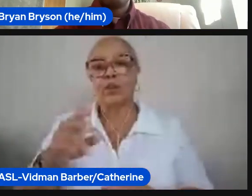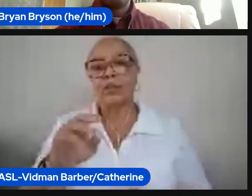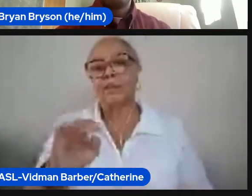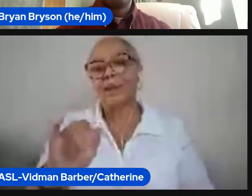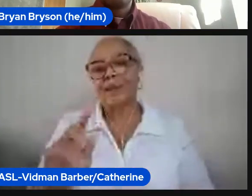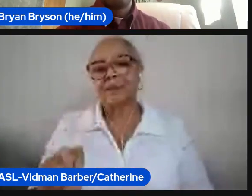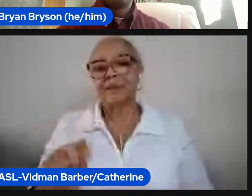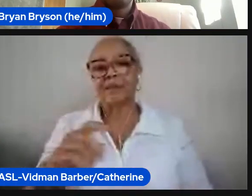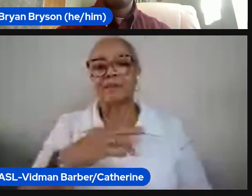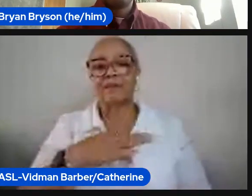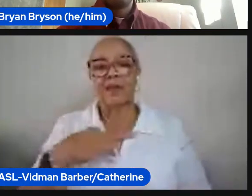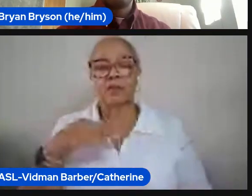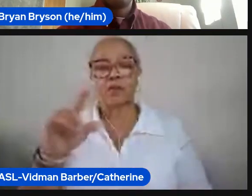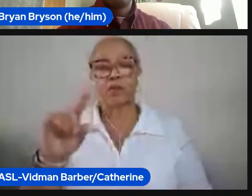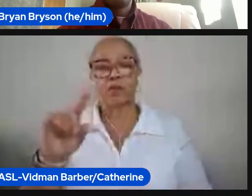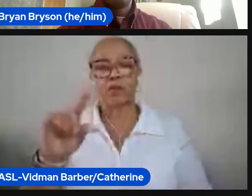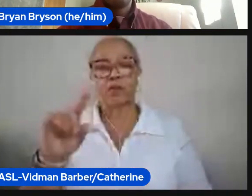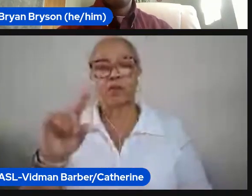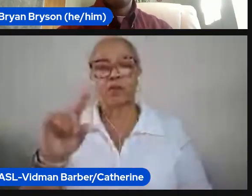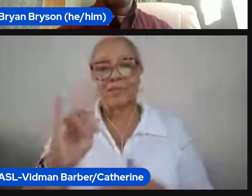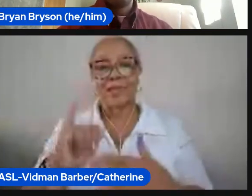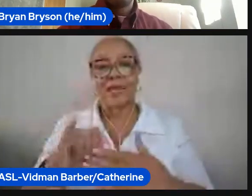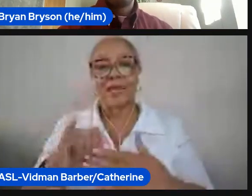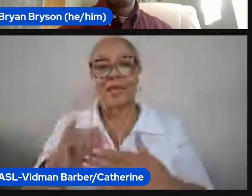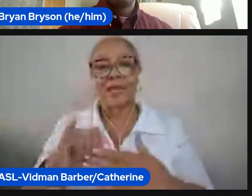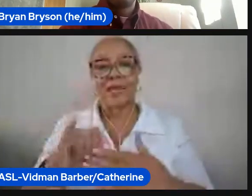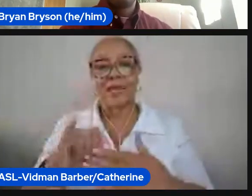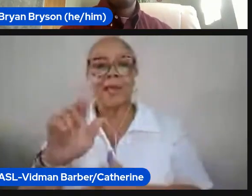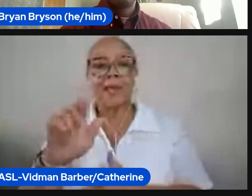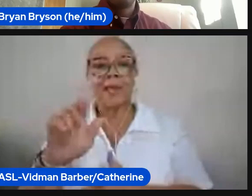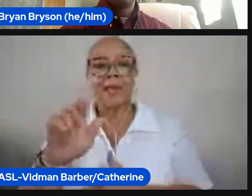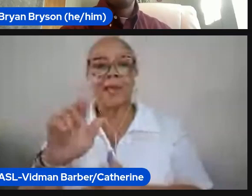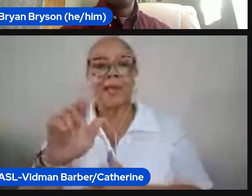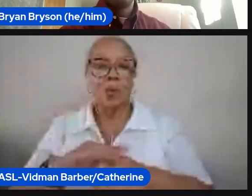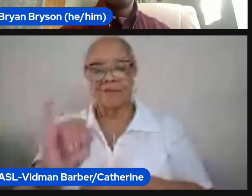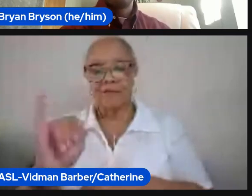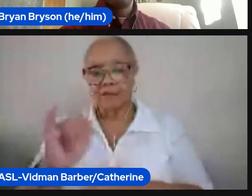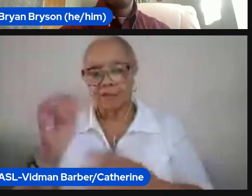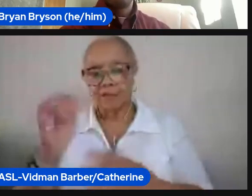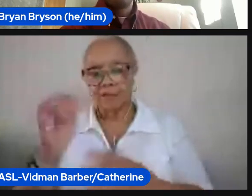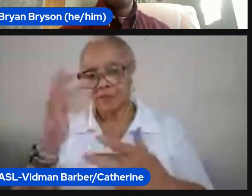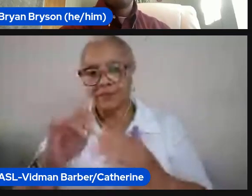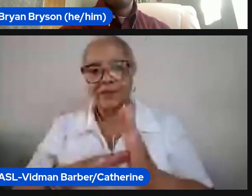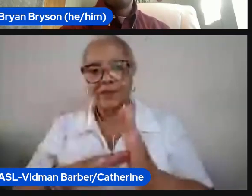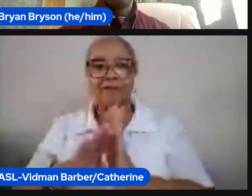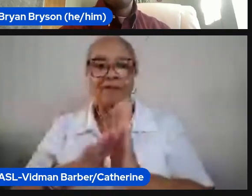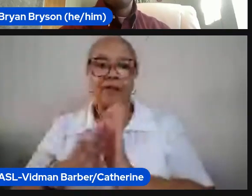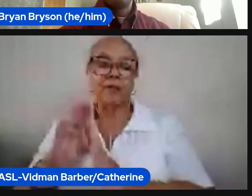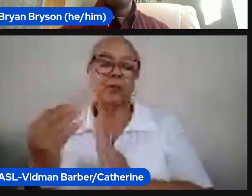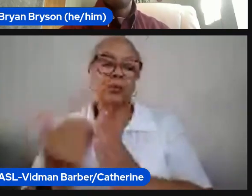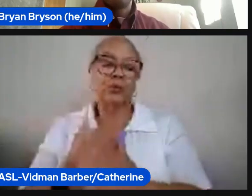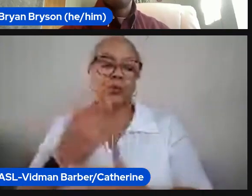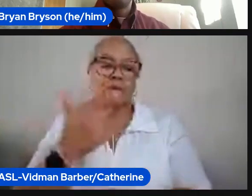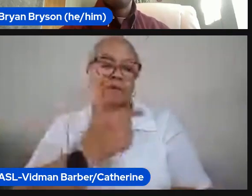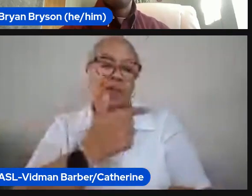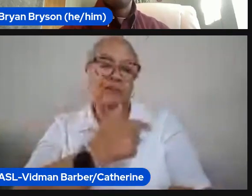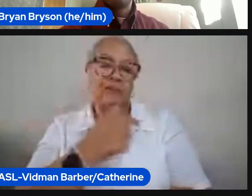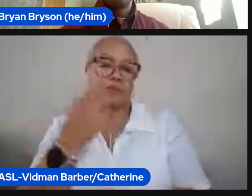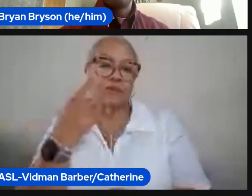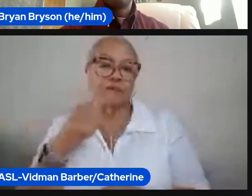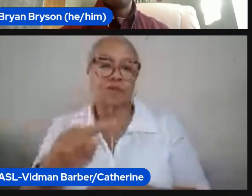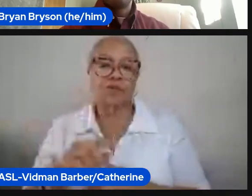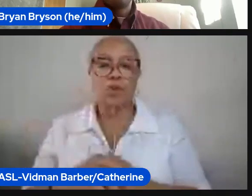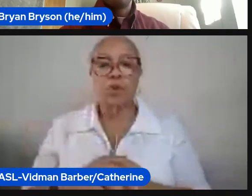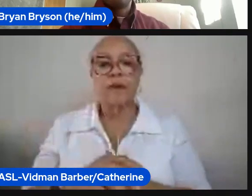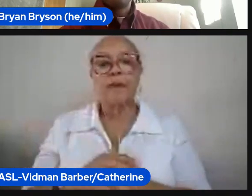in 2018, and his lab works on infectious disease and developing new vaccines for TB. Thank